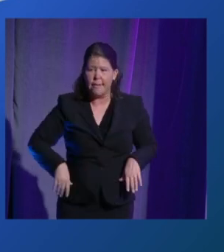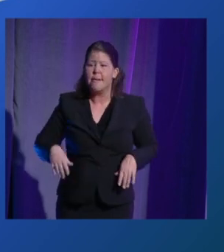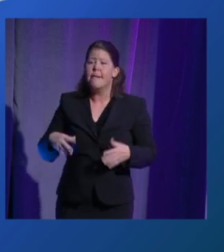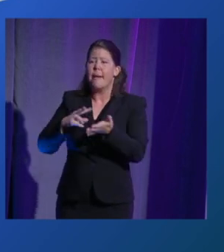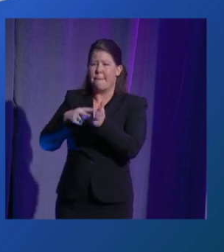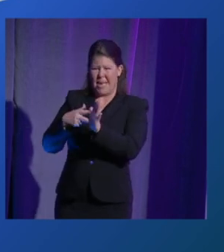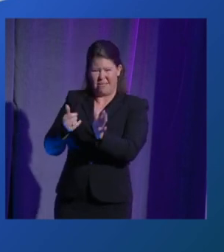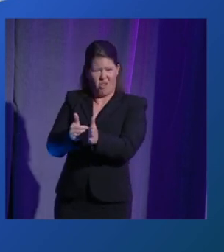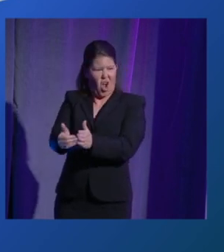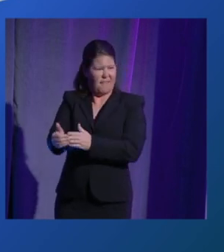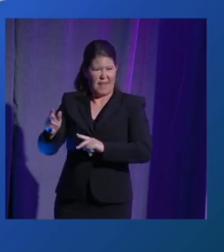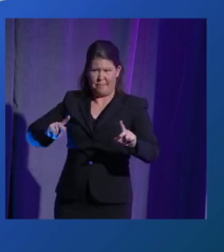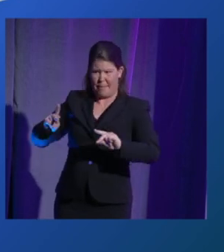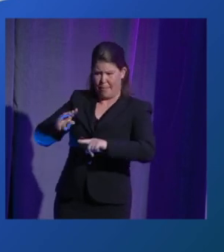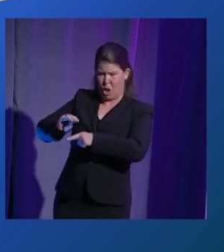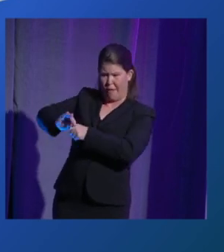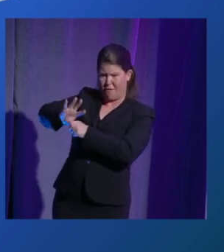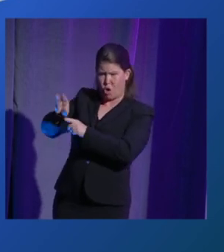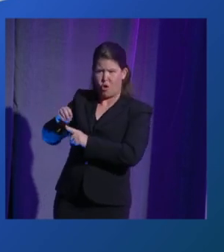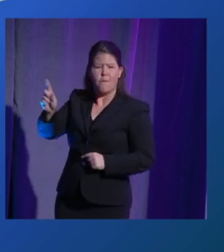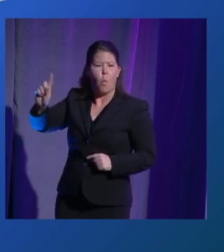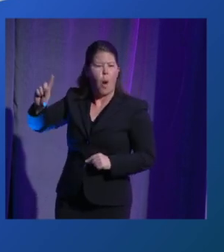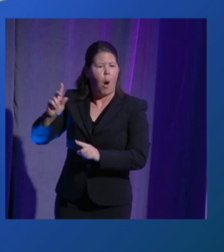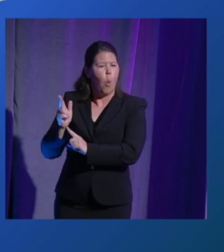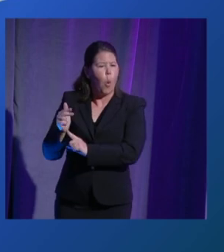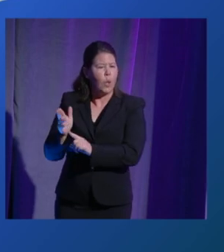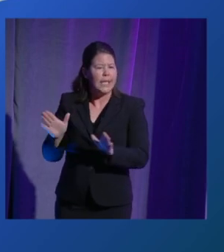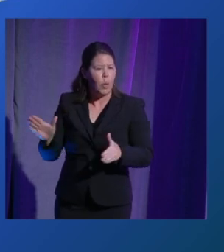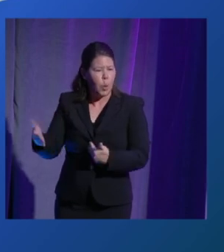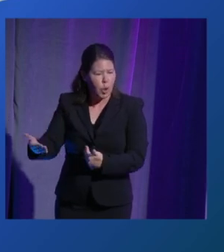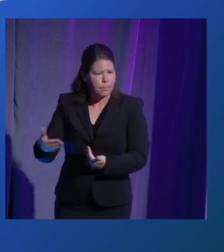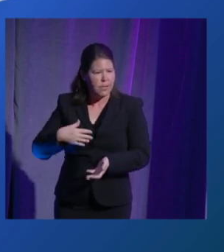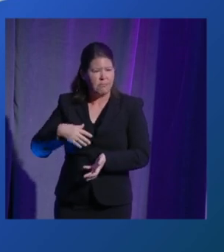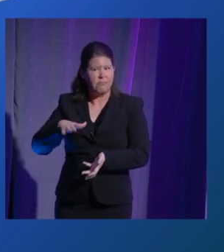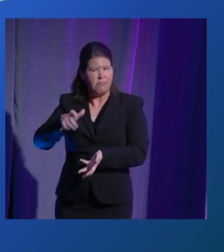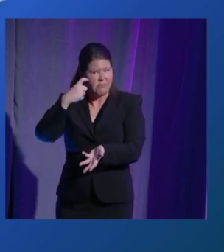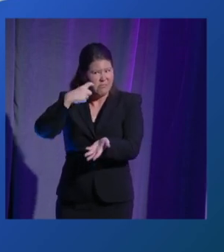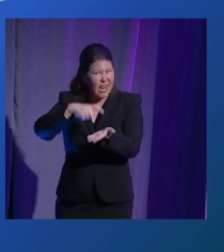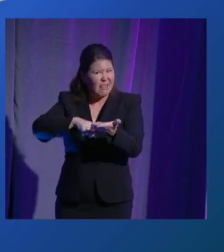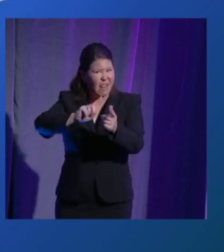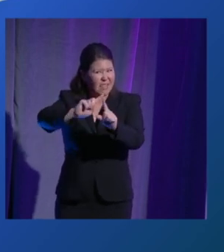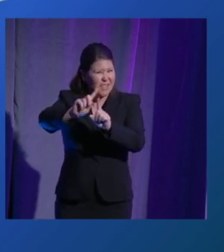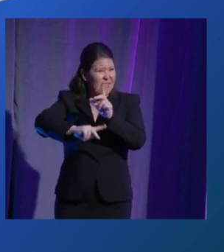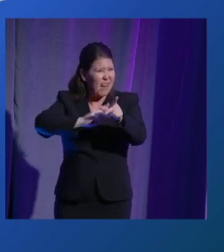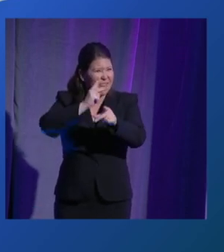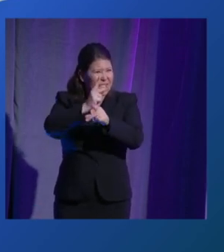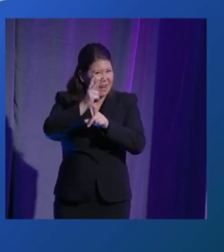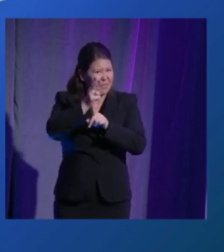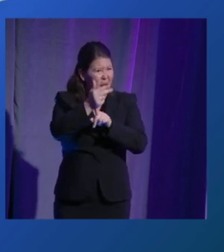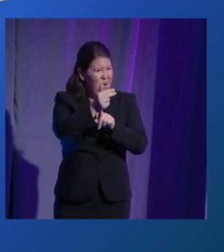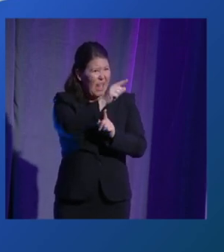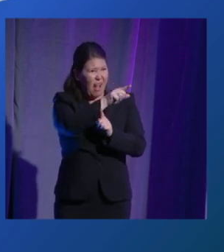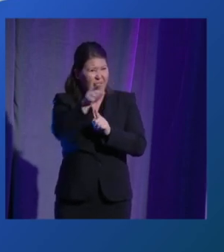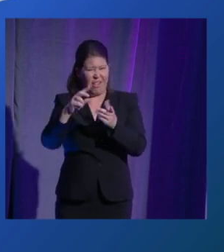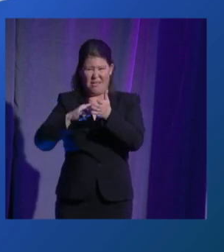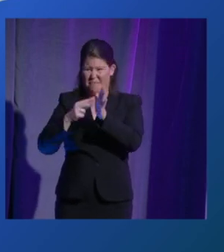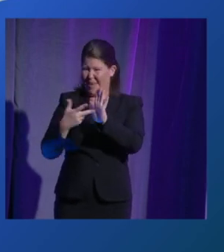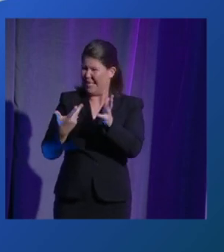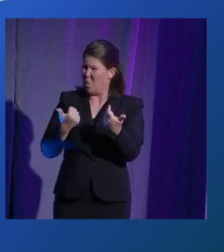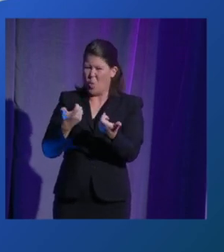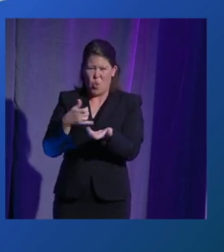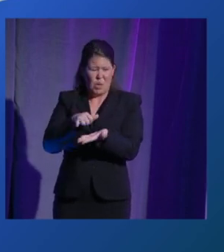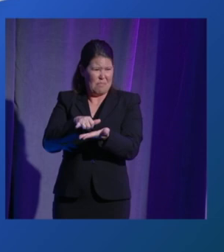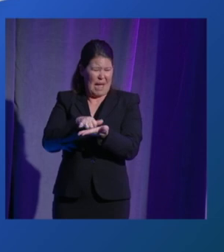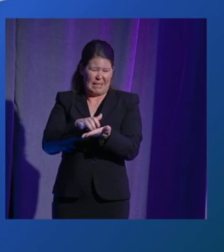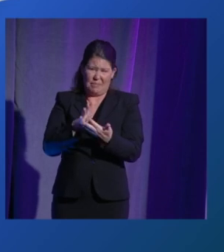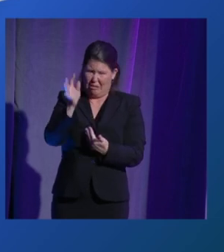often photographed in hotel rooms and it turns out that recognizing hotels is a challenging visual recognition problem you might have two hotels within